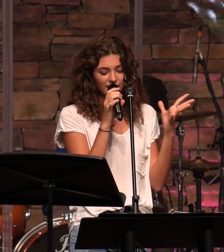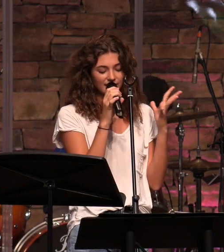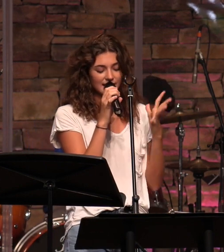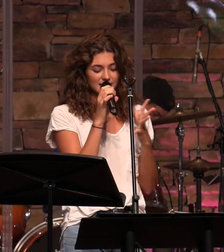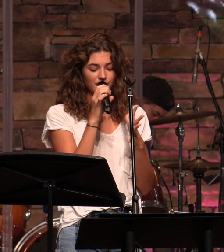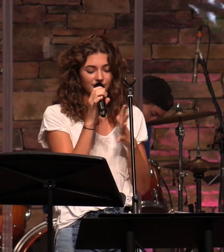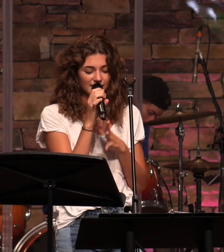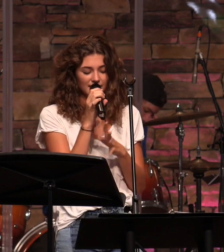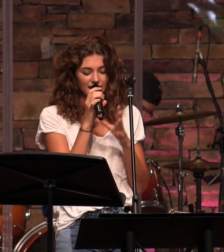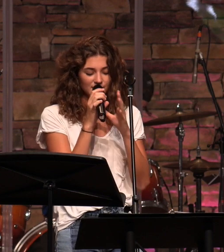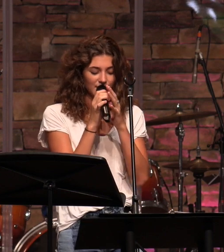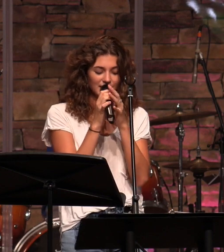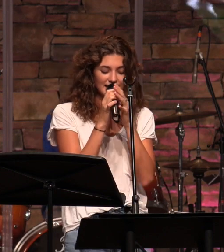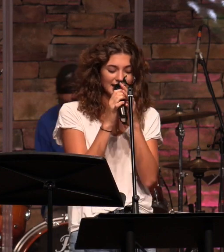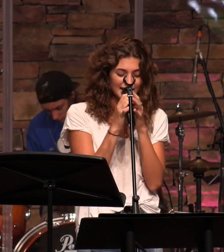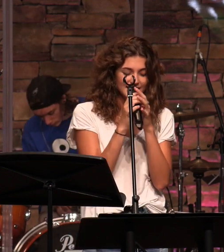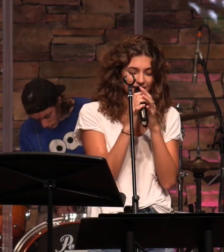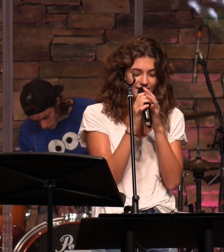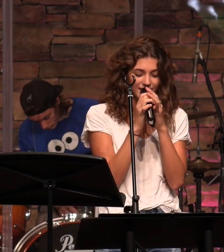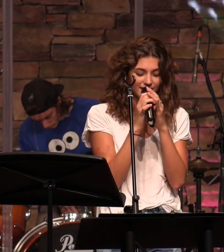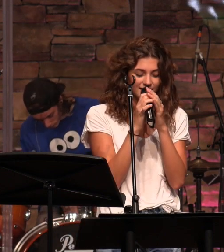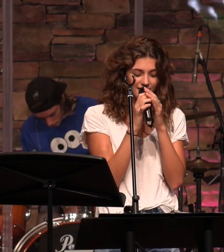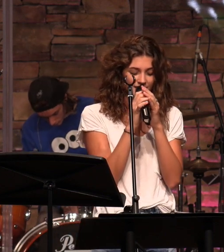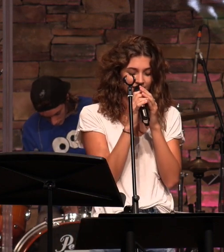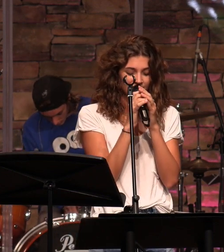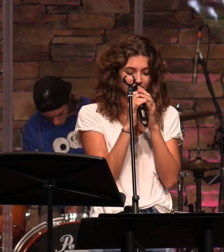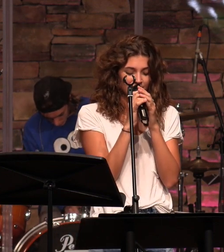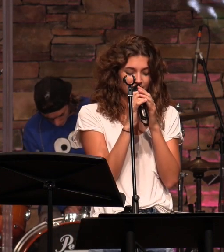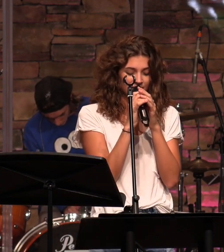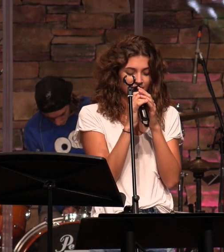Father Father, we are less than perfect And that's why we need a Savior